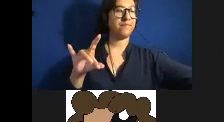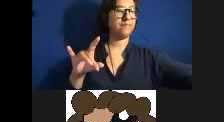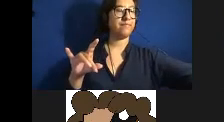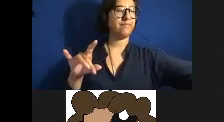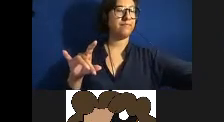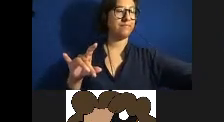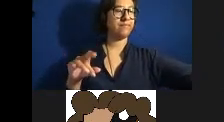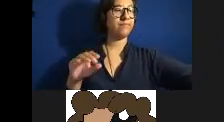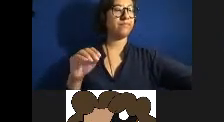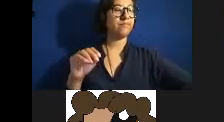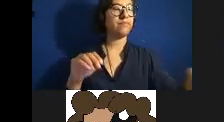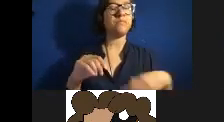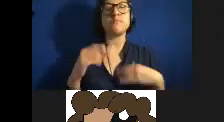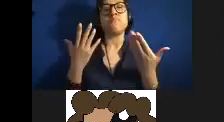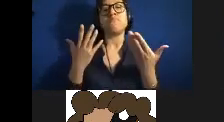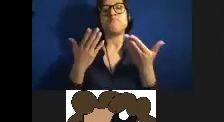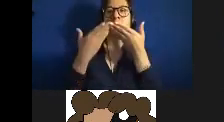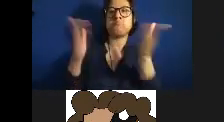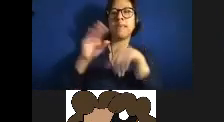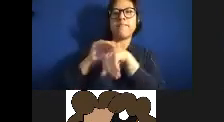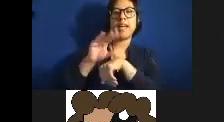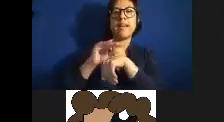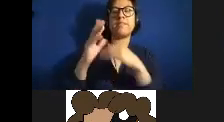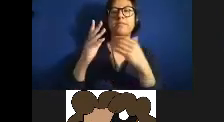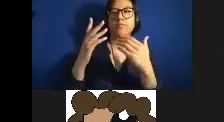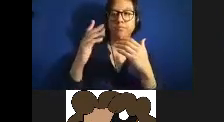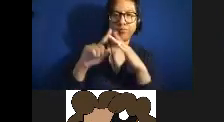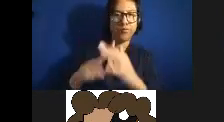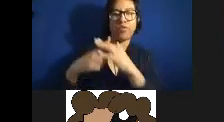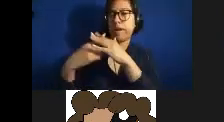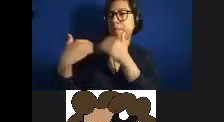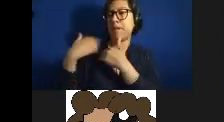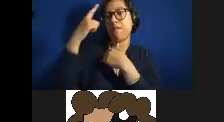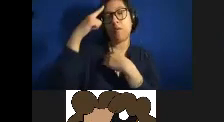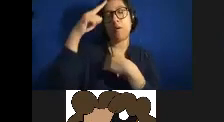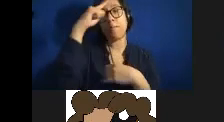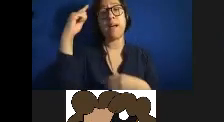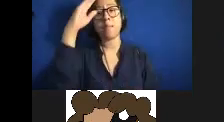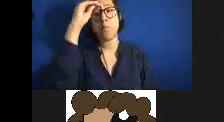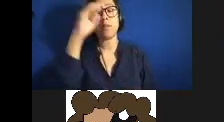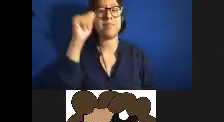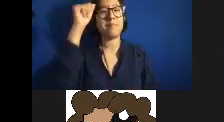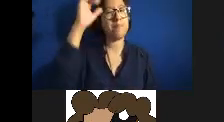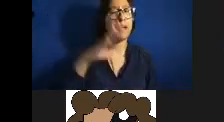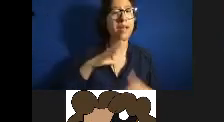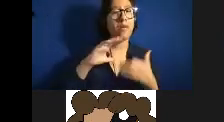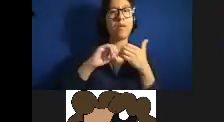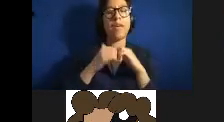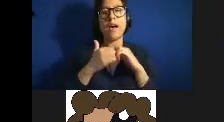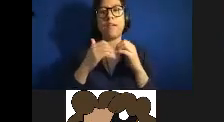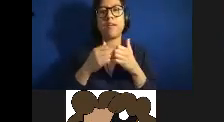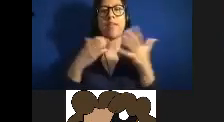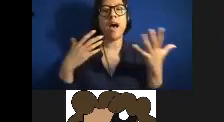What general advice do you have for creating accountability among other Black boys and men without pathologizing them,